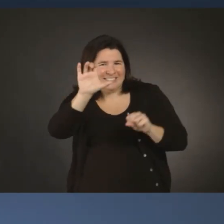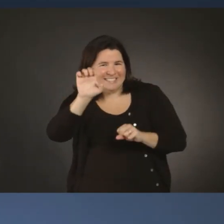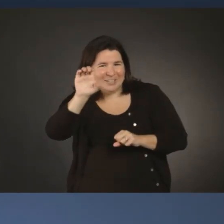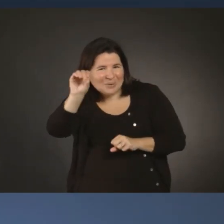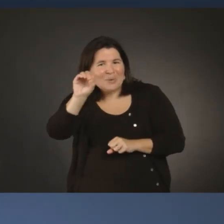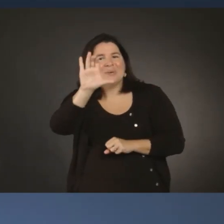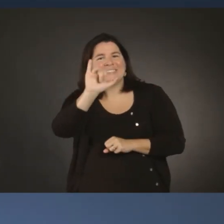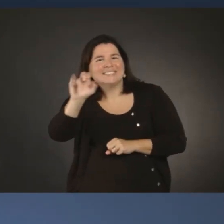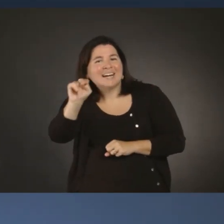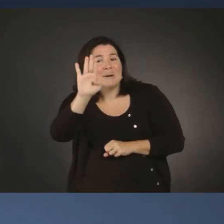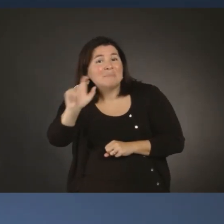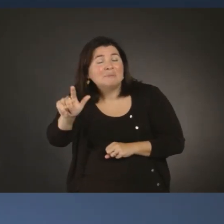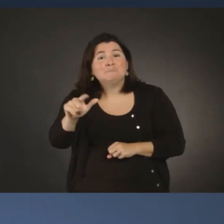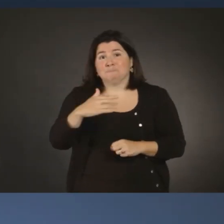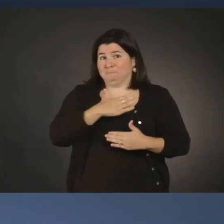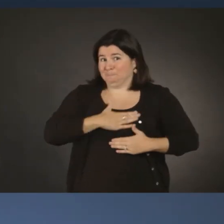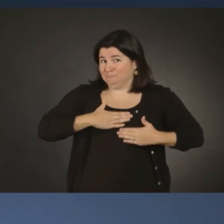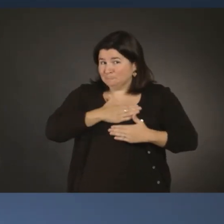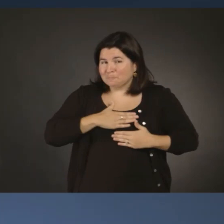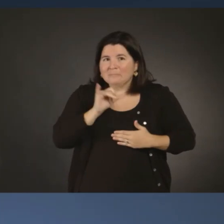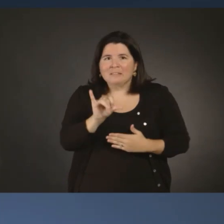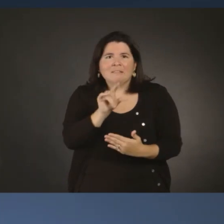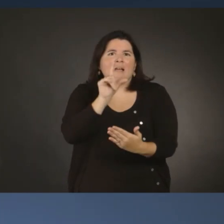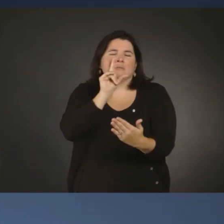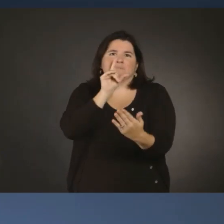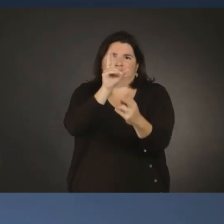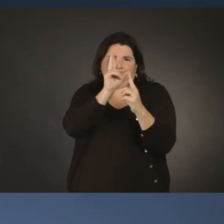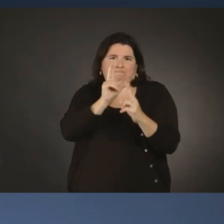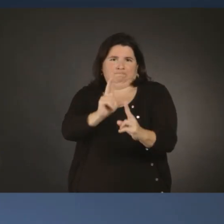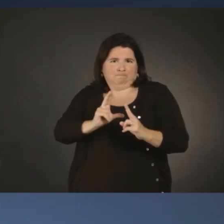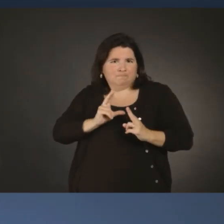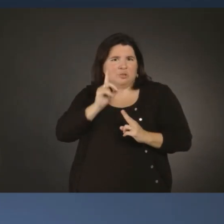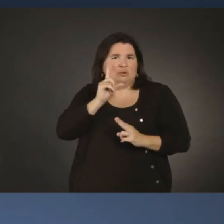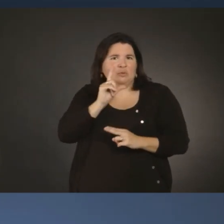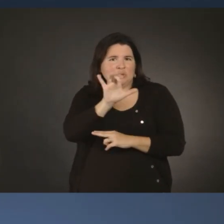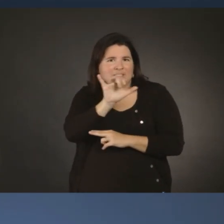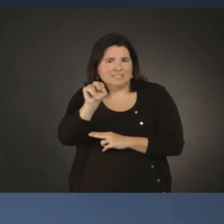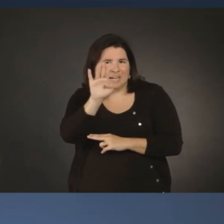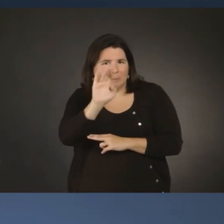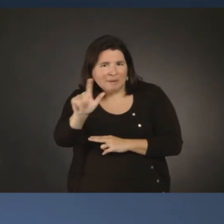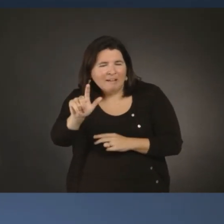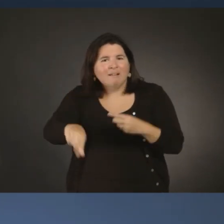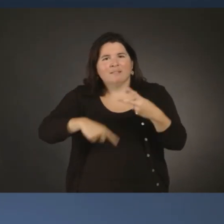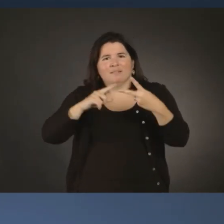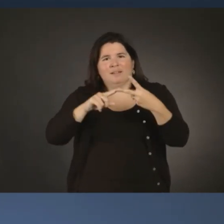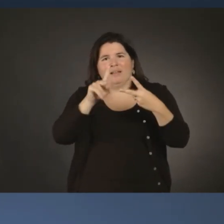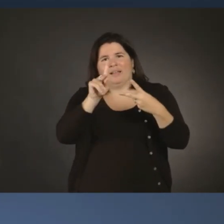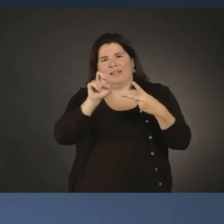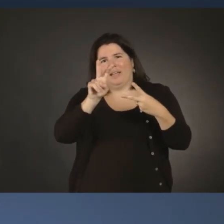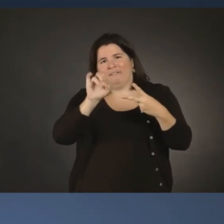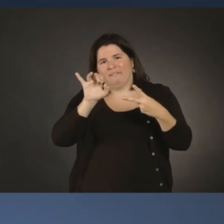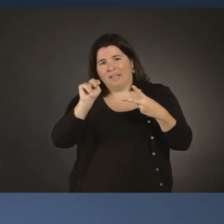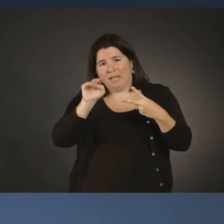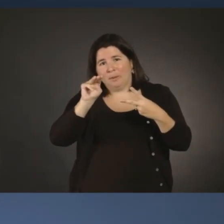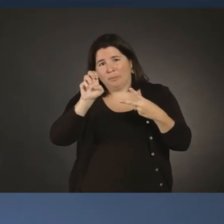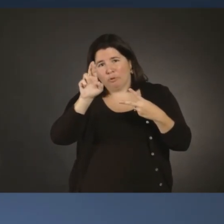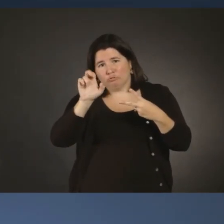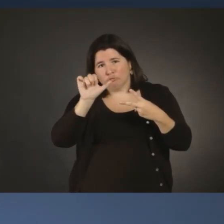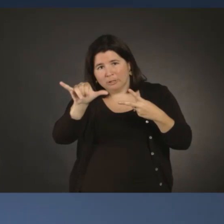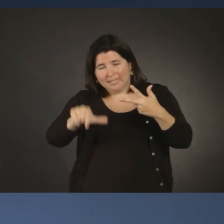Bell. I am so appreciative of the recognition you are giving Cincinnati Bell, Kevin Murray, and Brian Keating